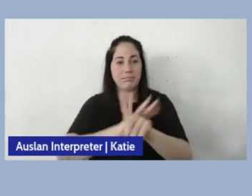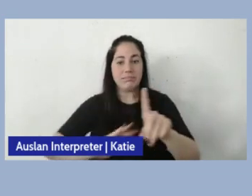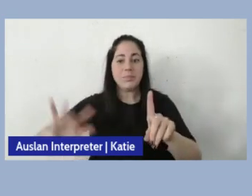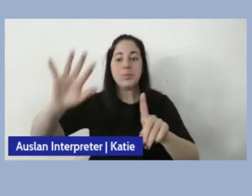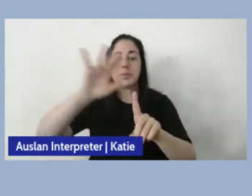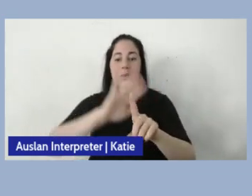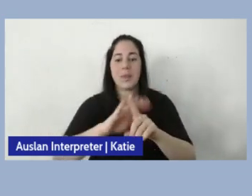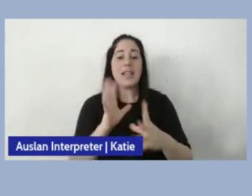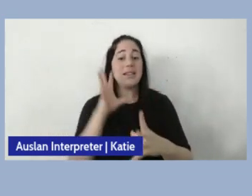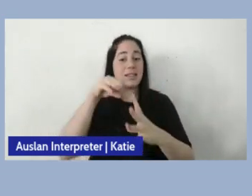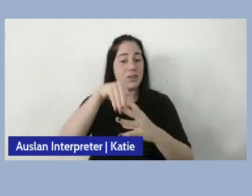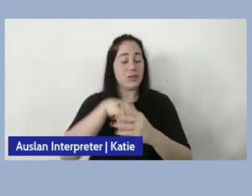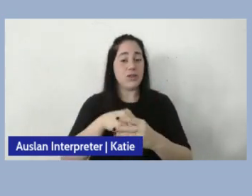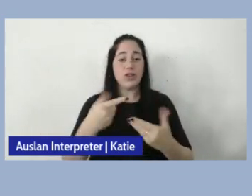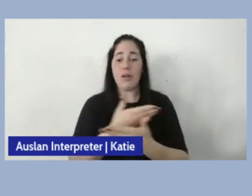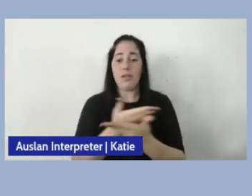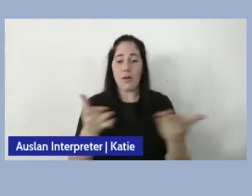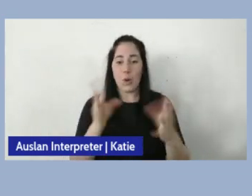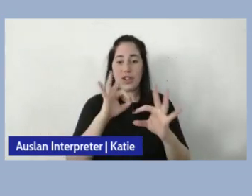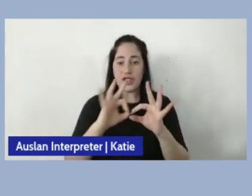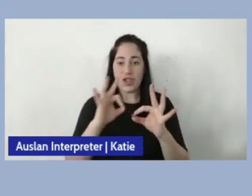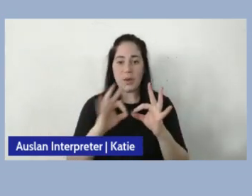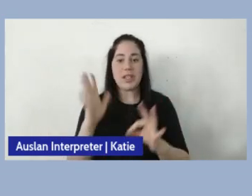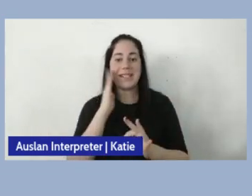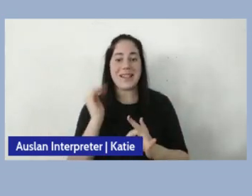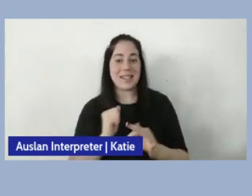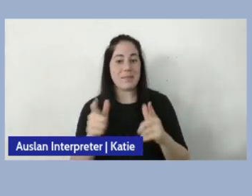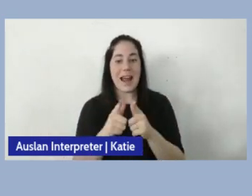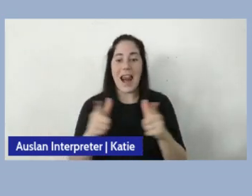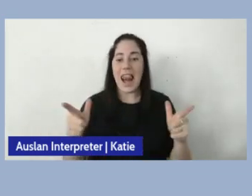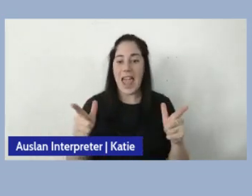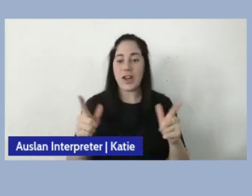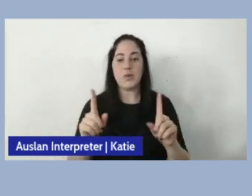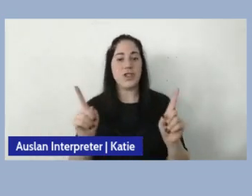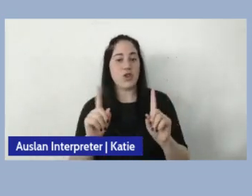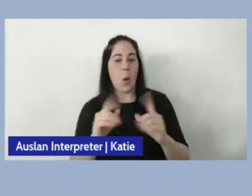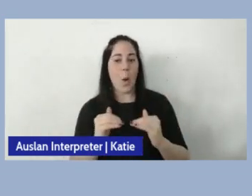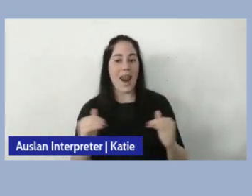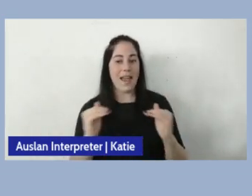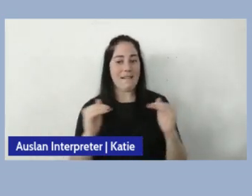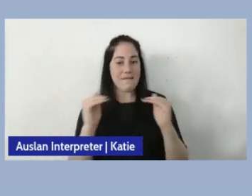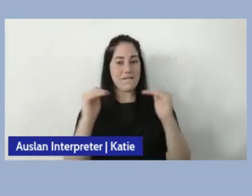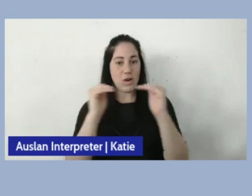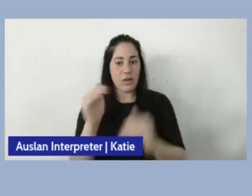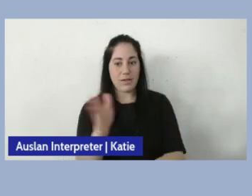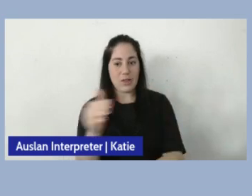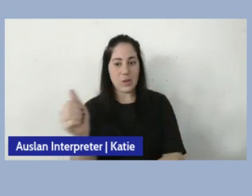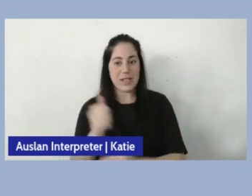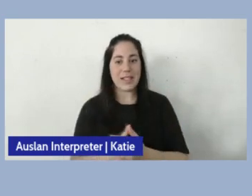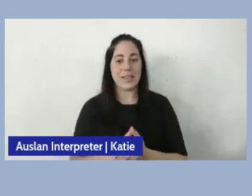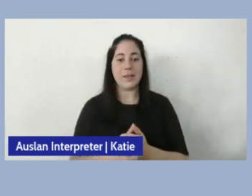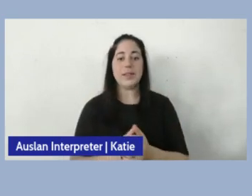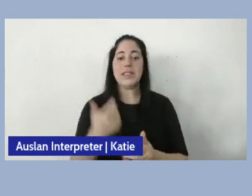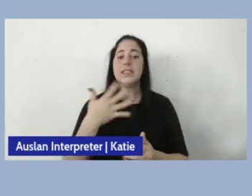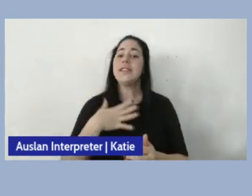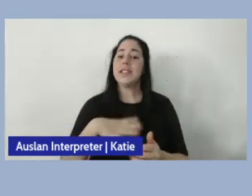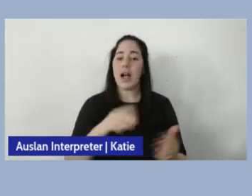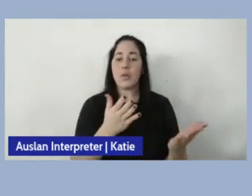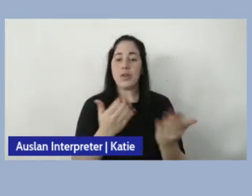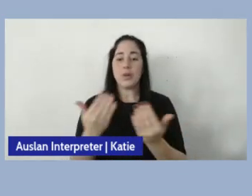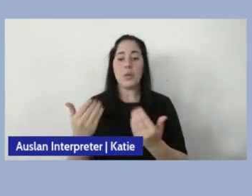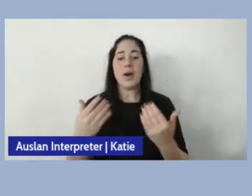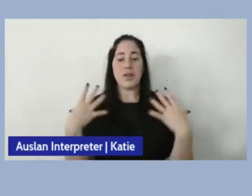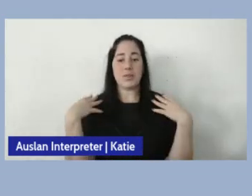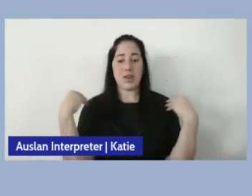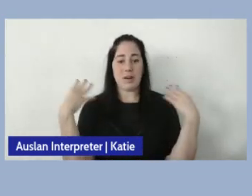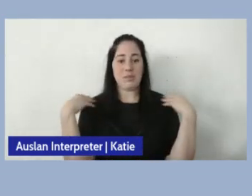language and level. I'd like to also warmly welcome to the audience today, Commissioner Gabrielle Marchetti from the